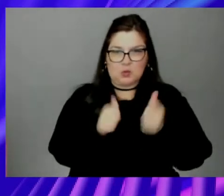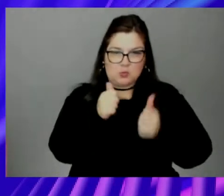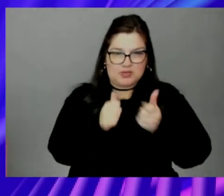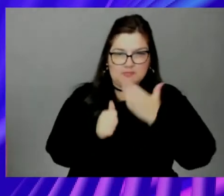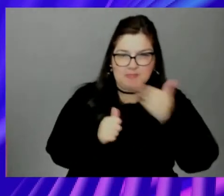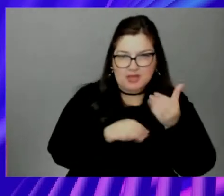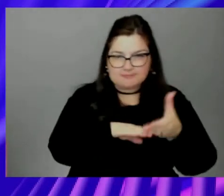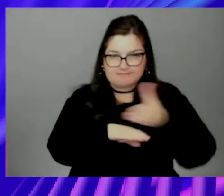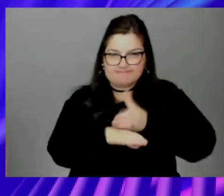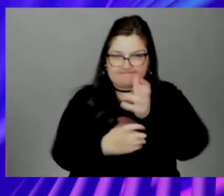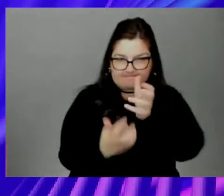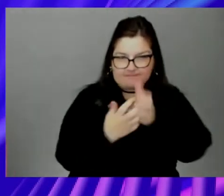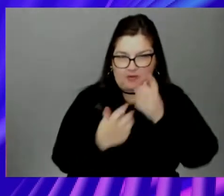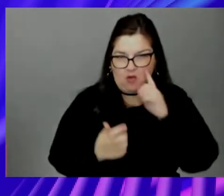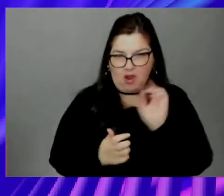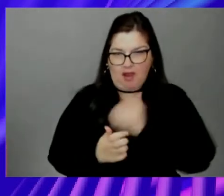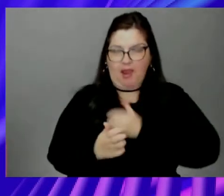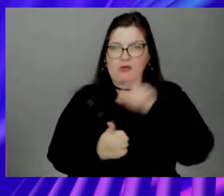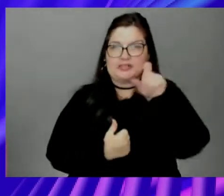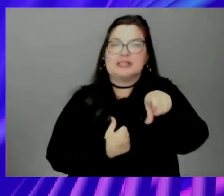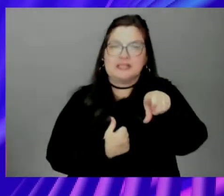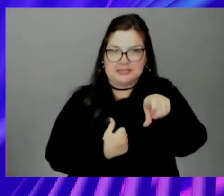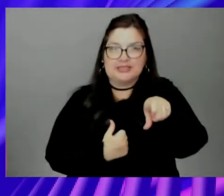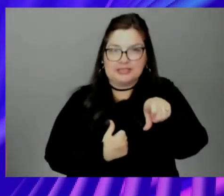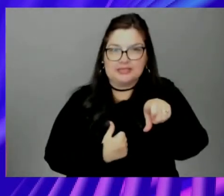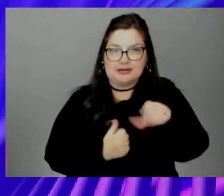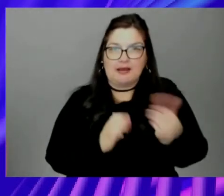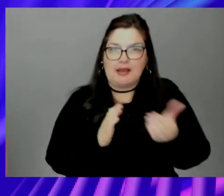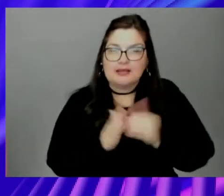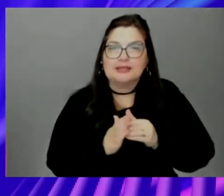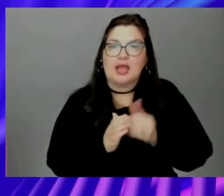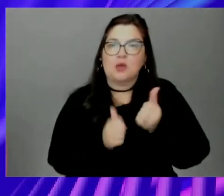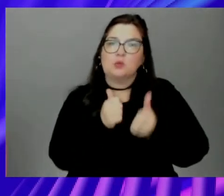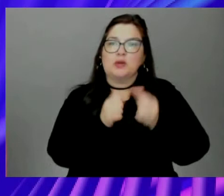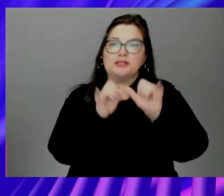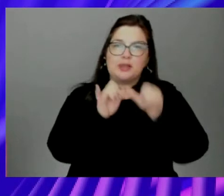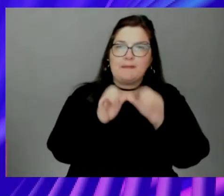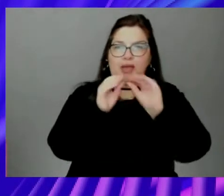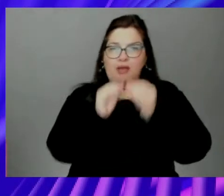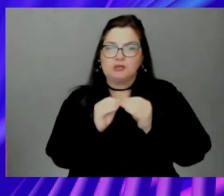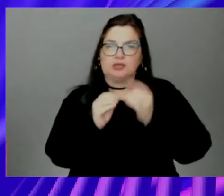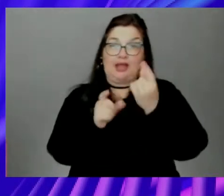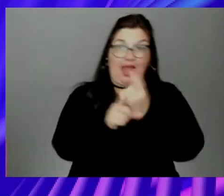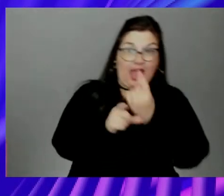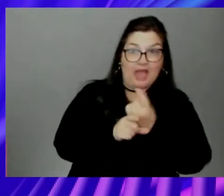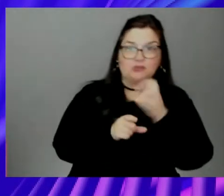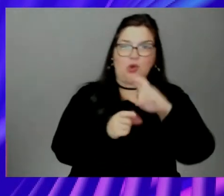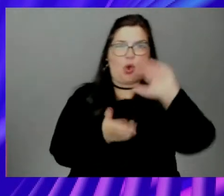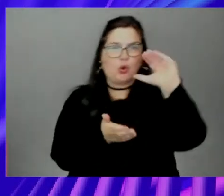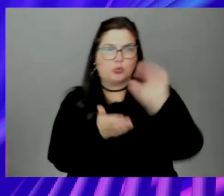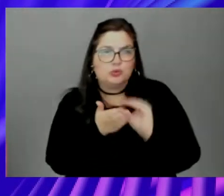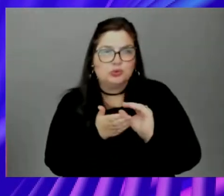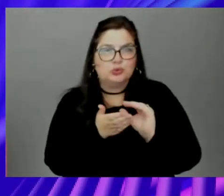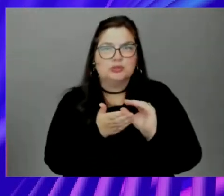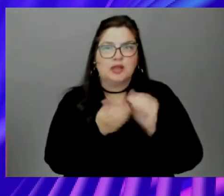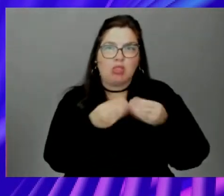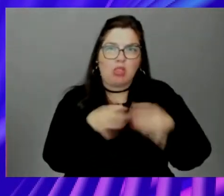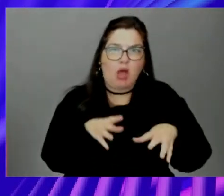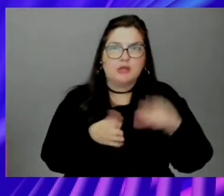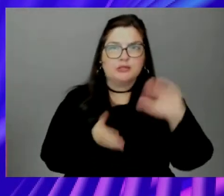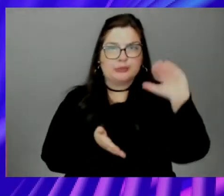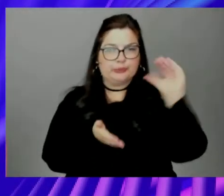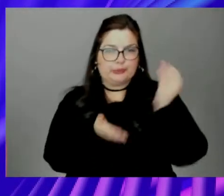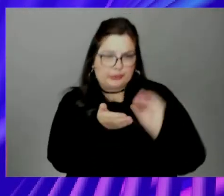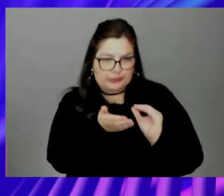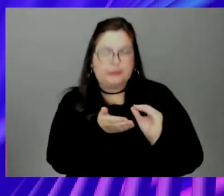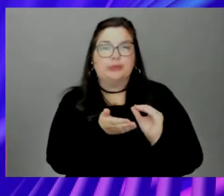then find the right objective metric, which can be accuracy or reducing your loss, right? So those